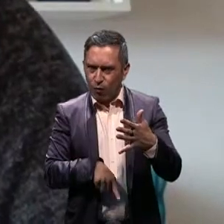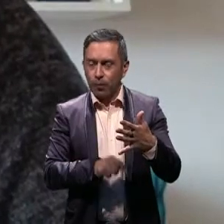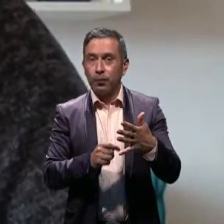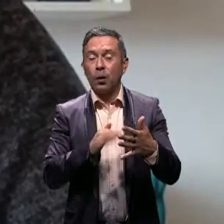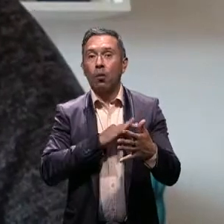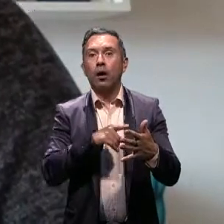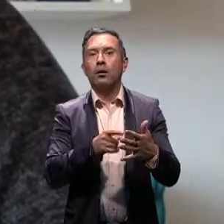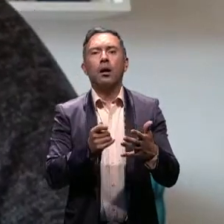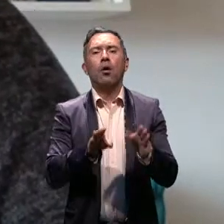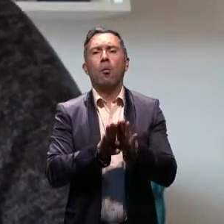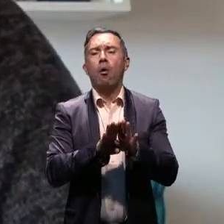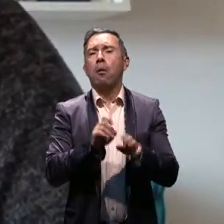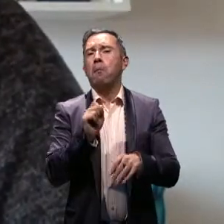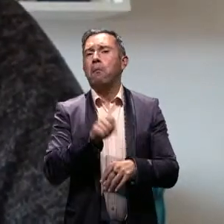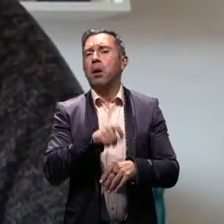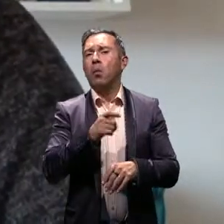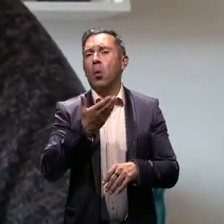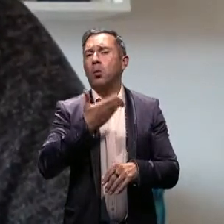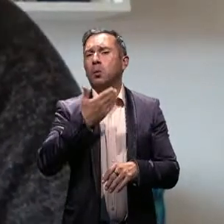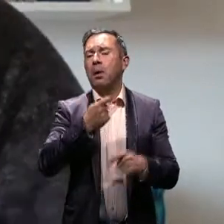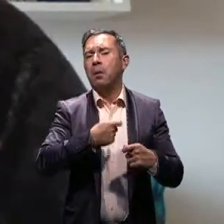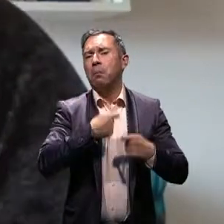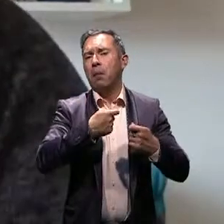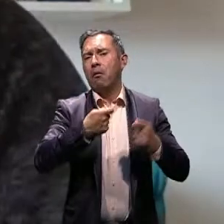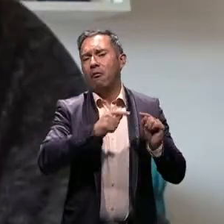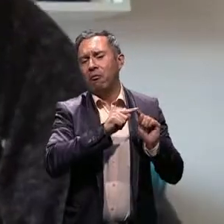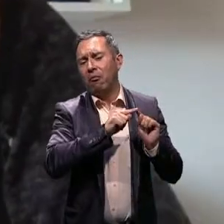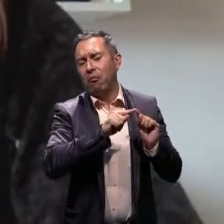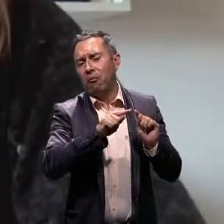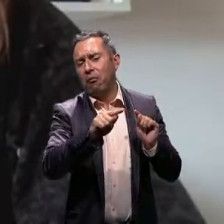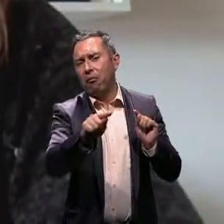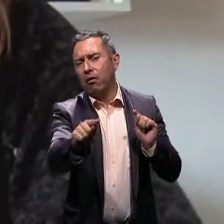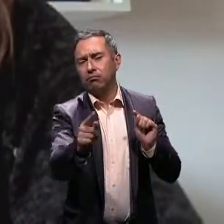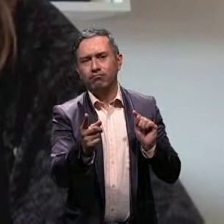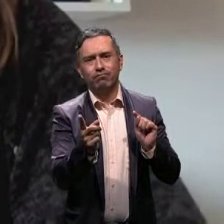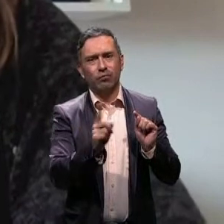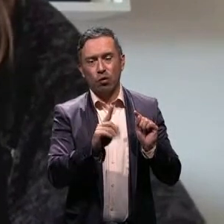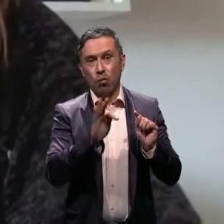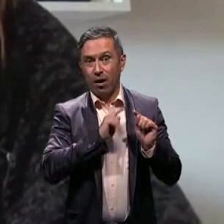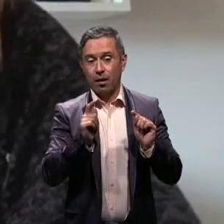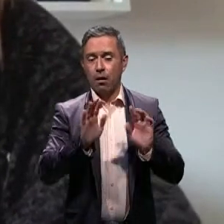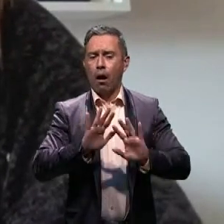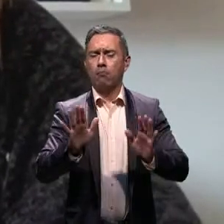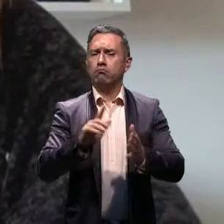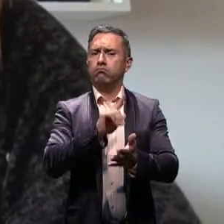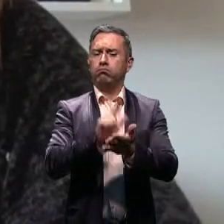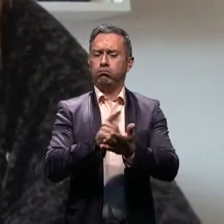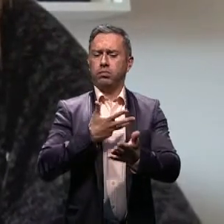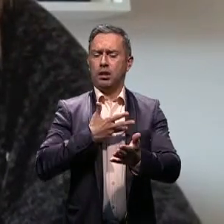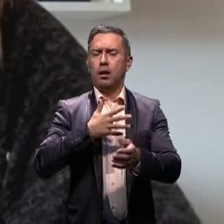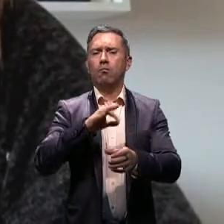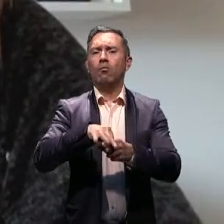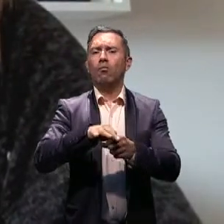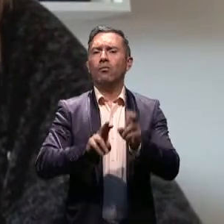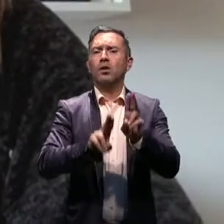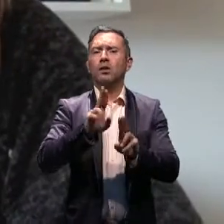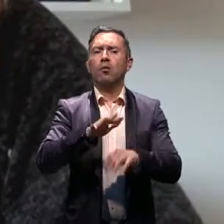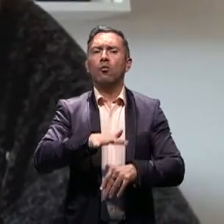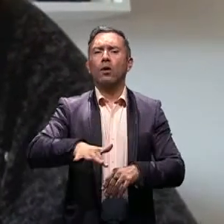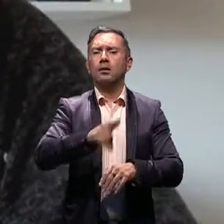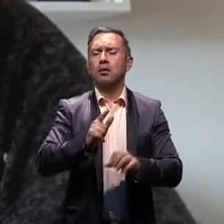not a linear process. We cannot take it for granted that we have democratic